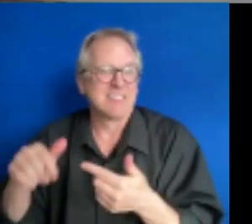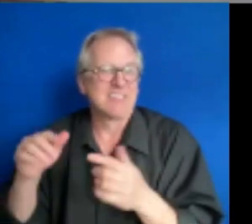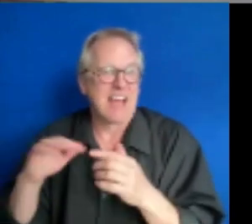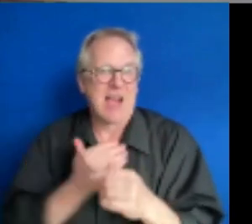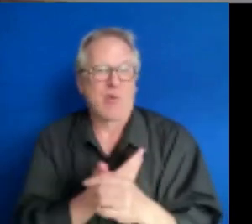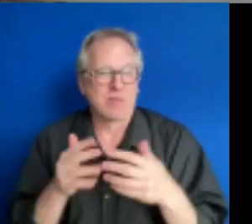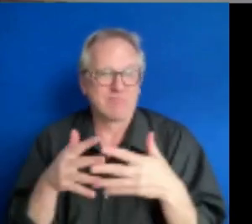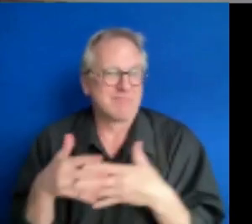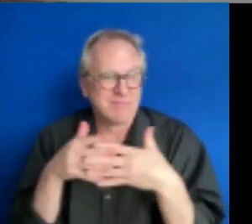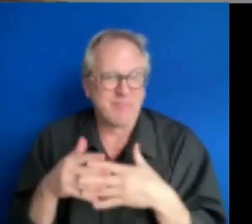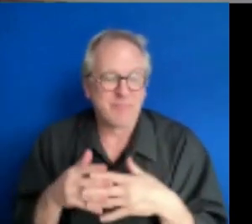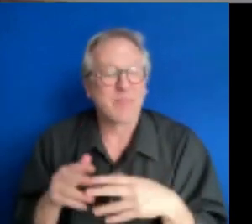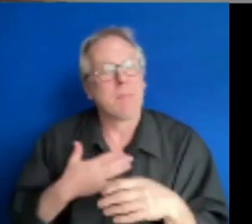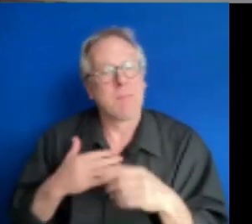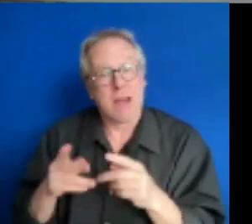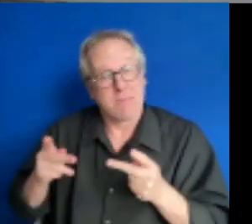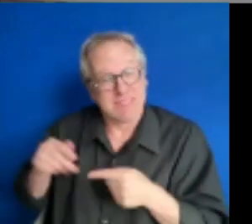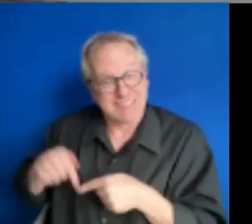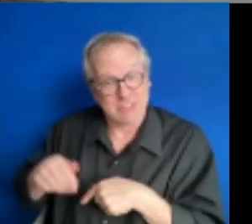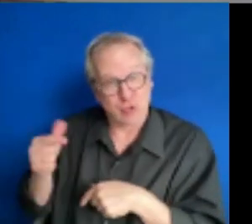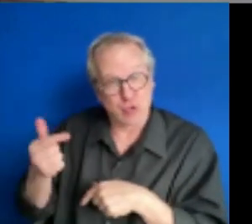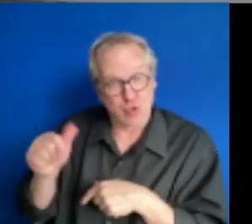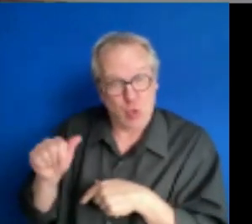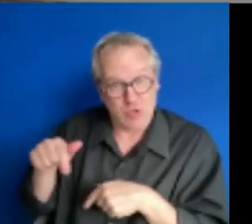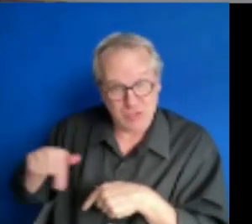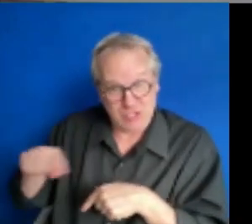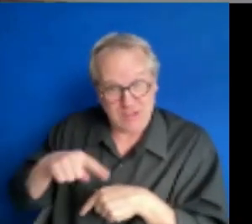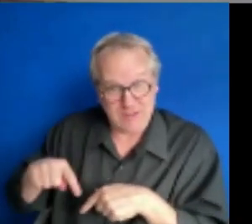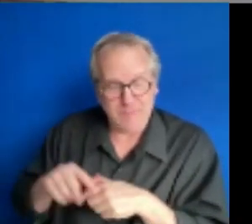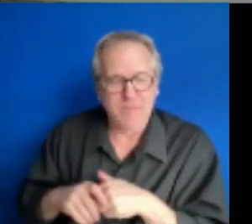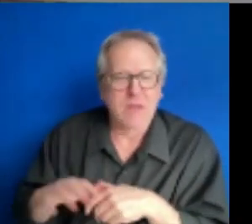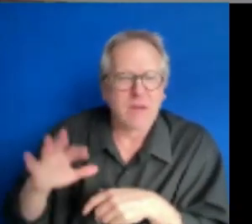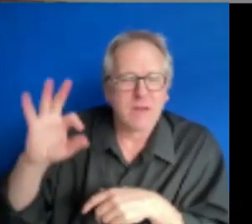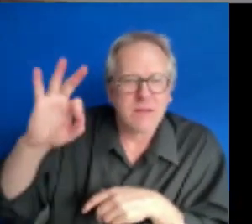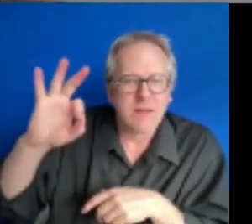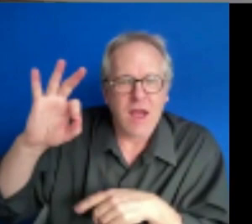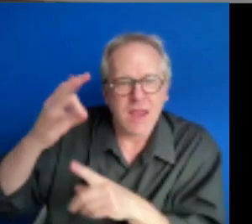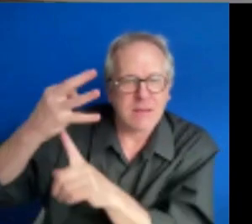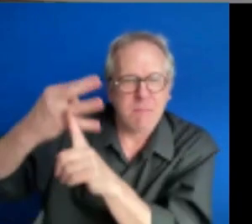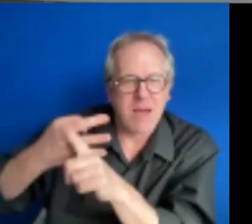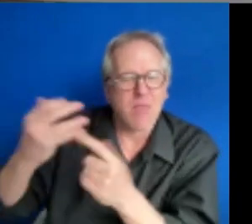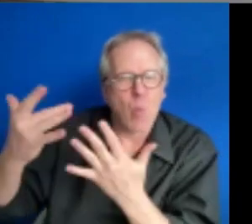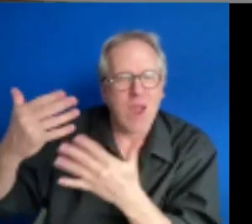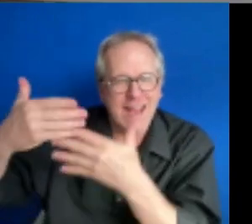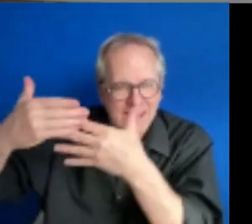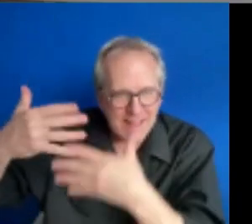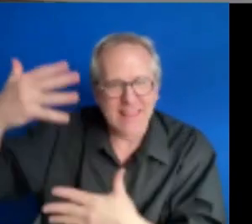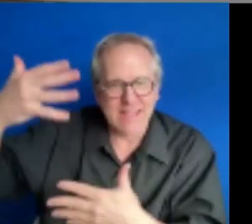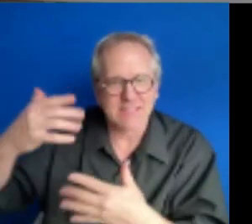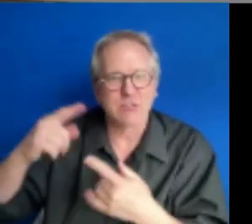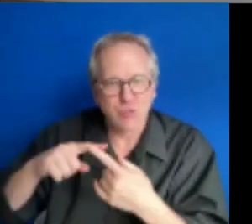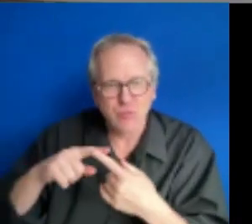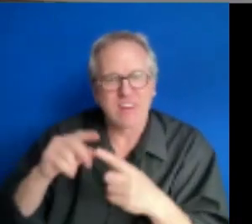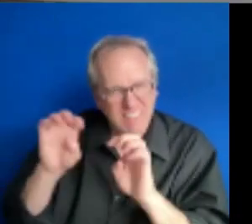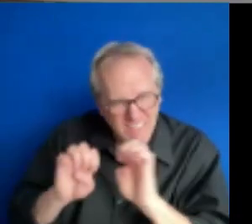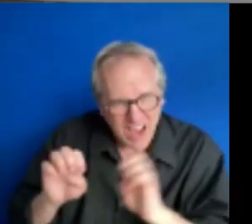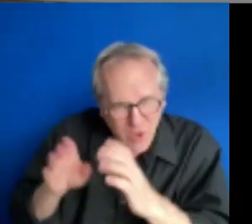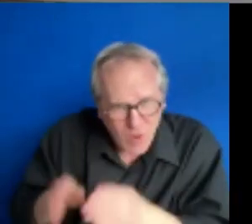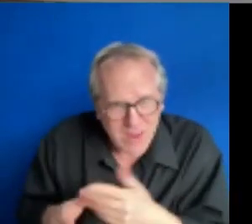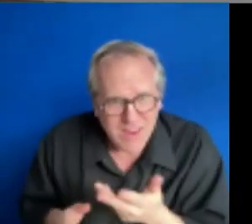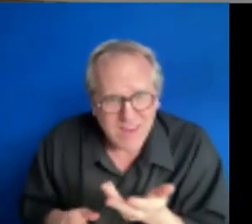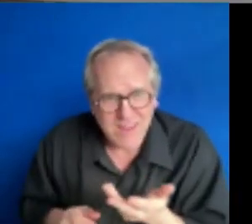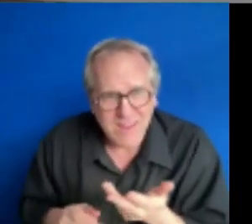right now in Georgia where there is a 9-month waiting list just to be evaluated